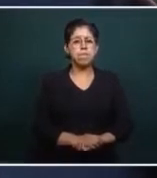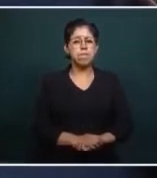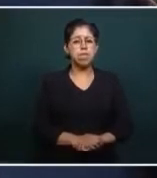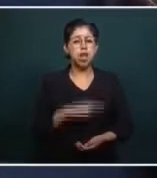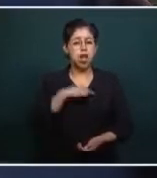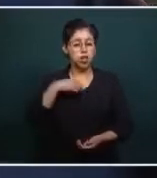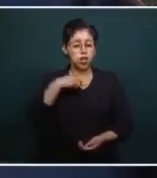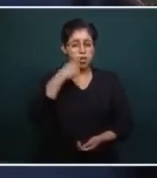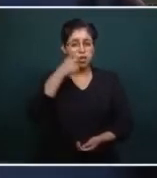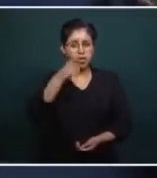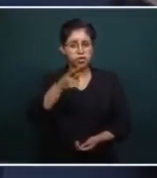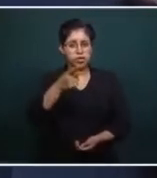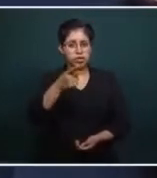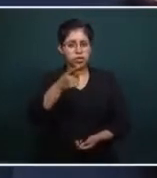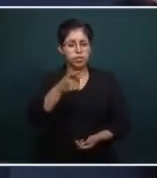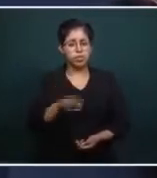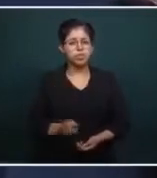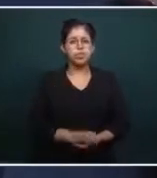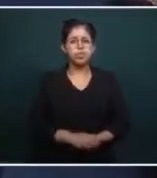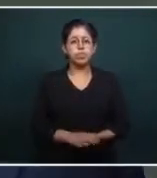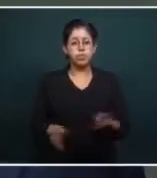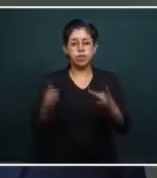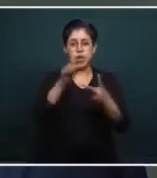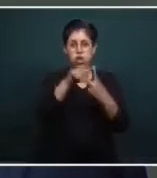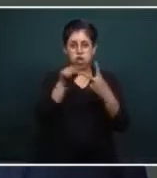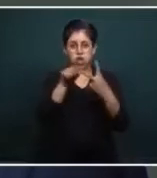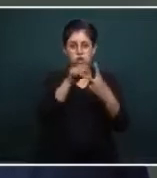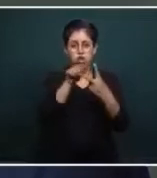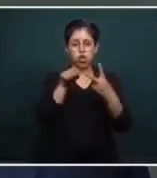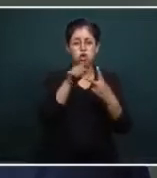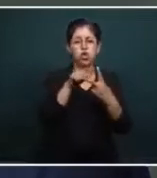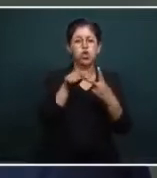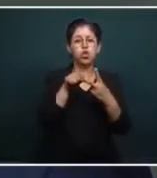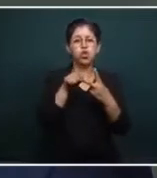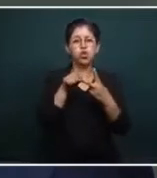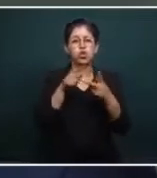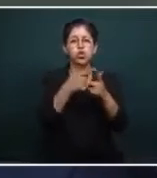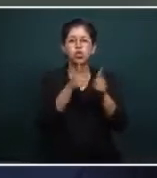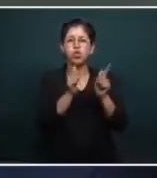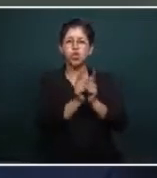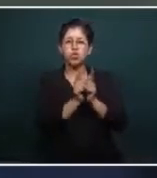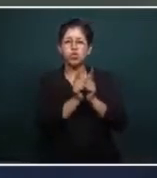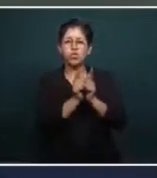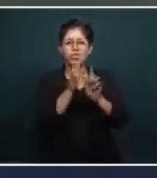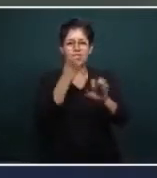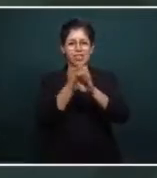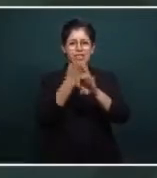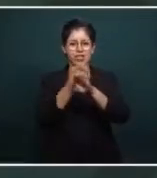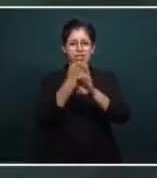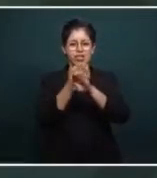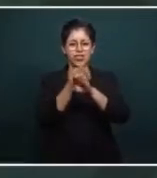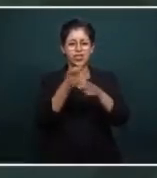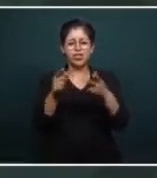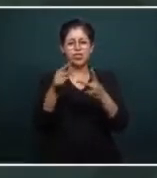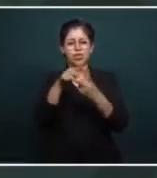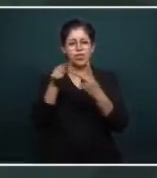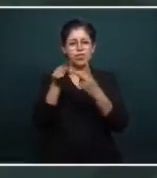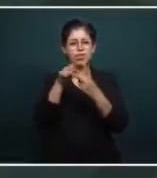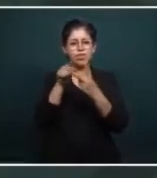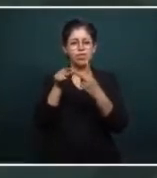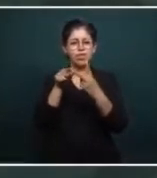en los dos partidos that the two parties, the two principal de parties Estados Unidos in the U.S.,